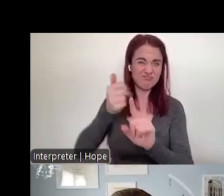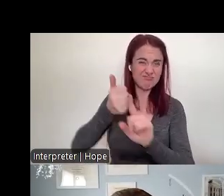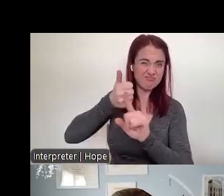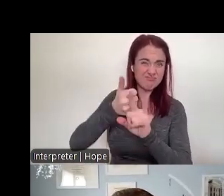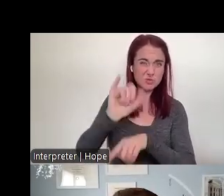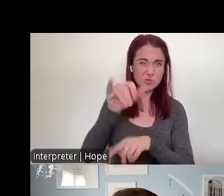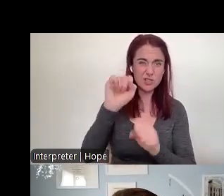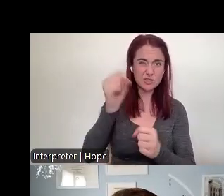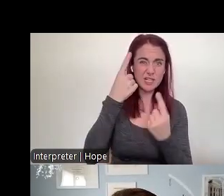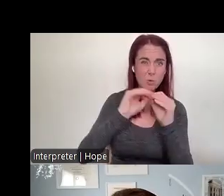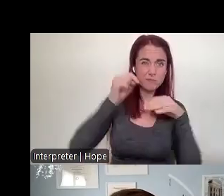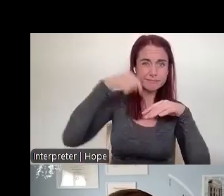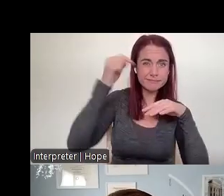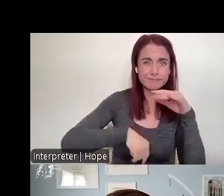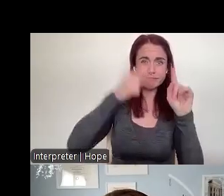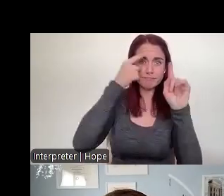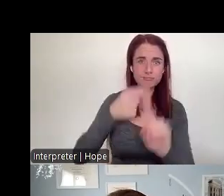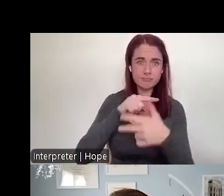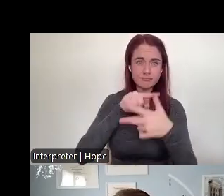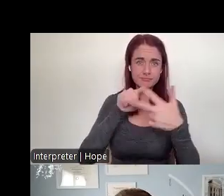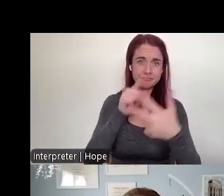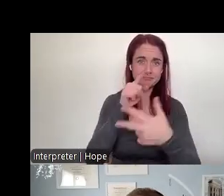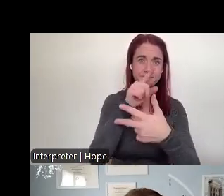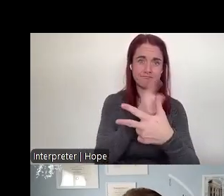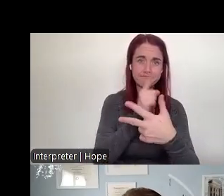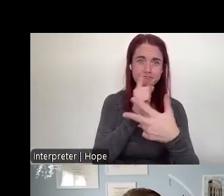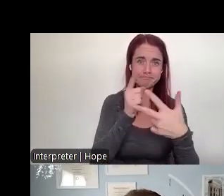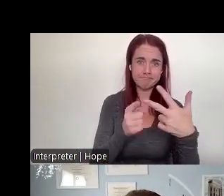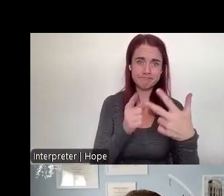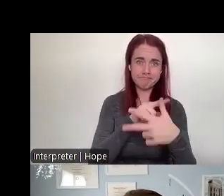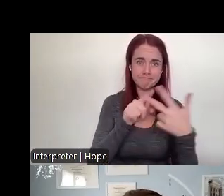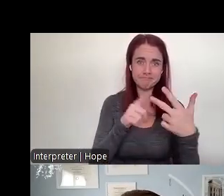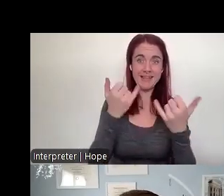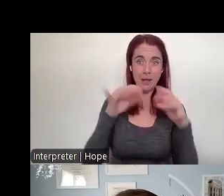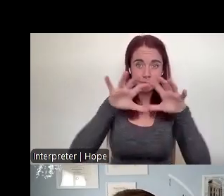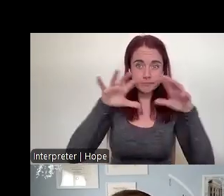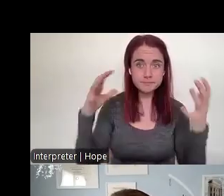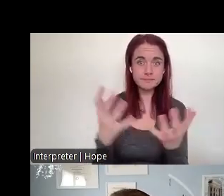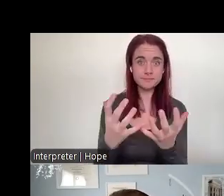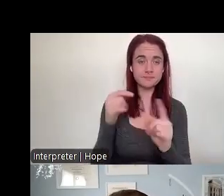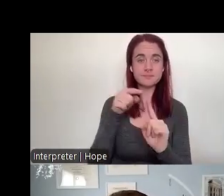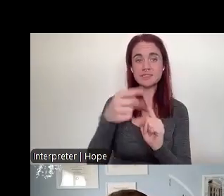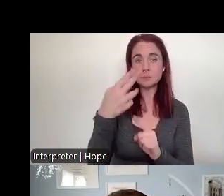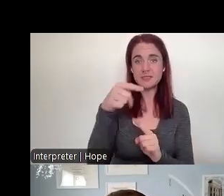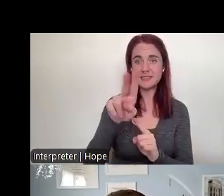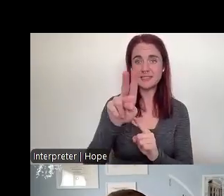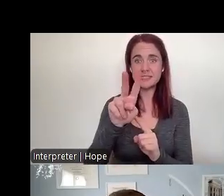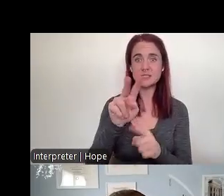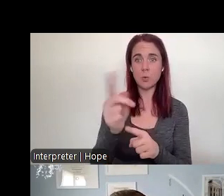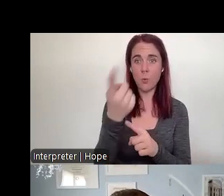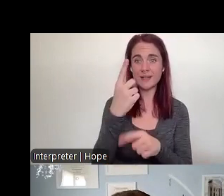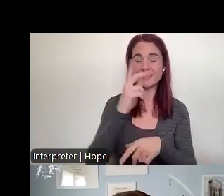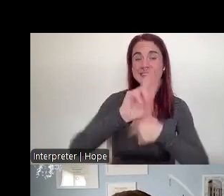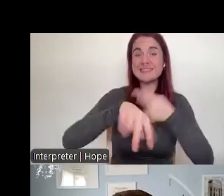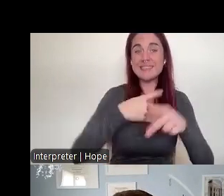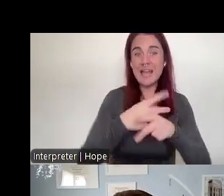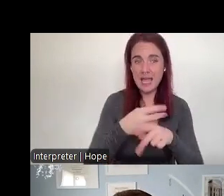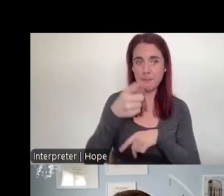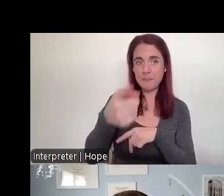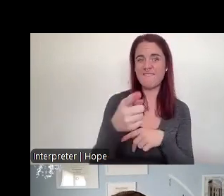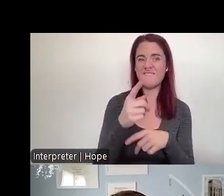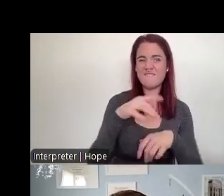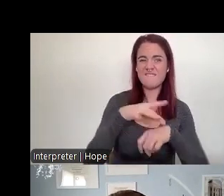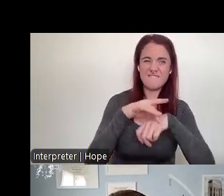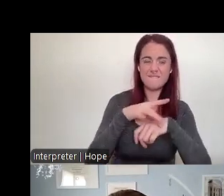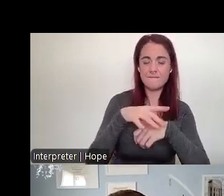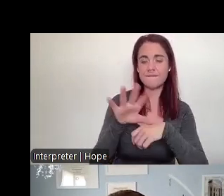And so we'll jump right in. So big picture, HPV is one type of virus in a family of viruses, but